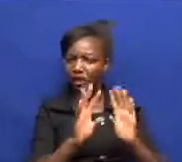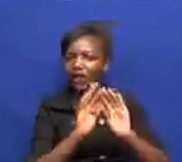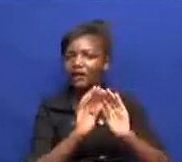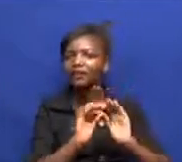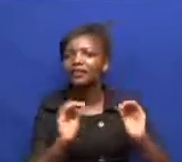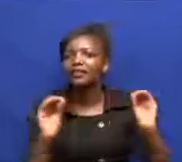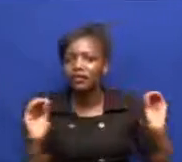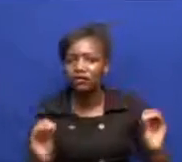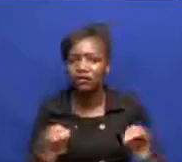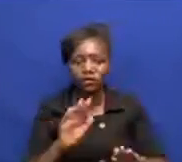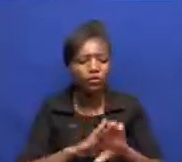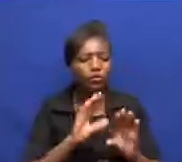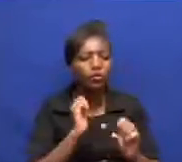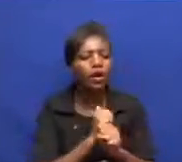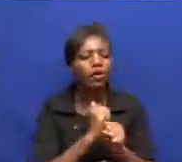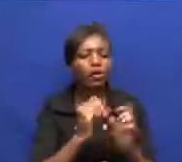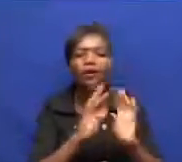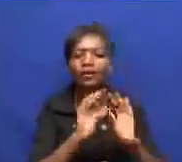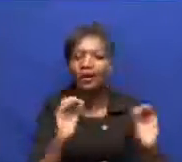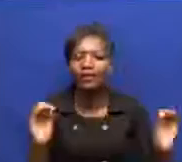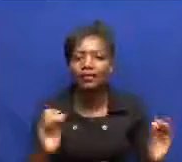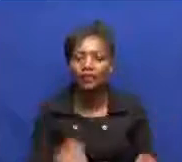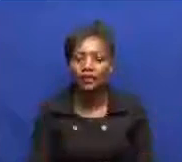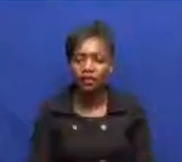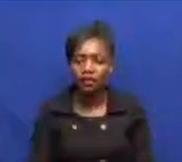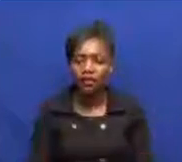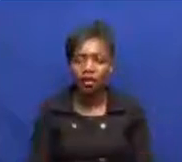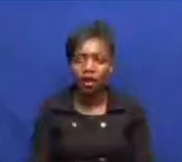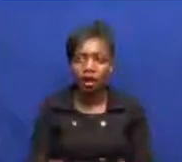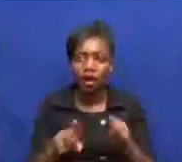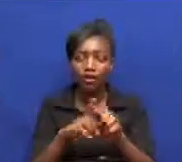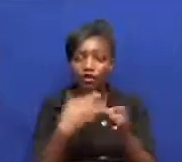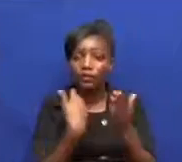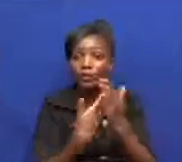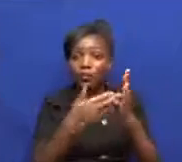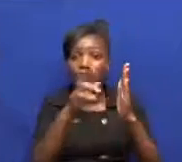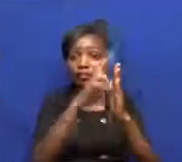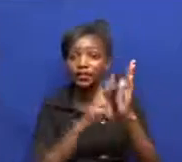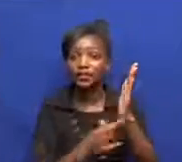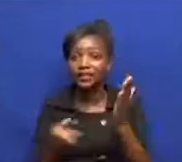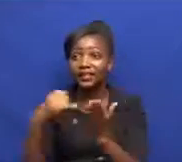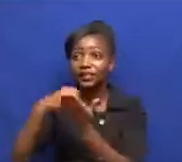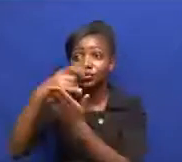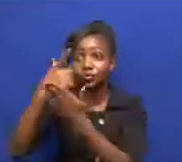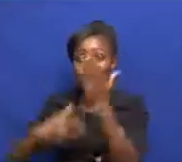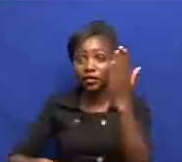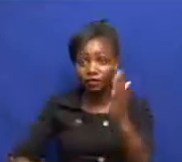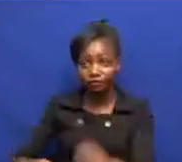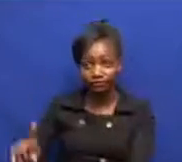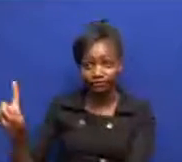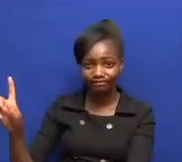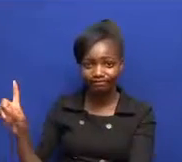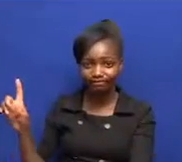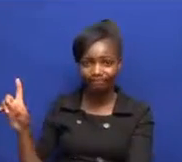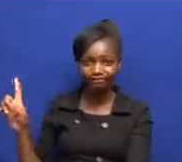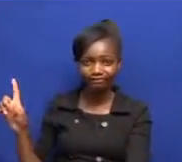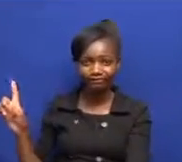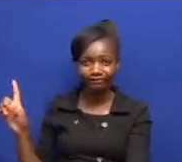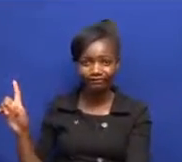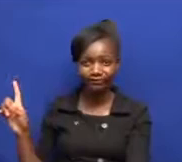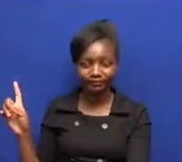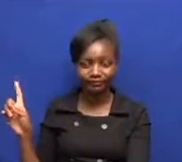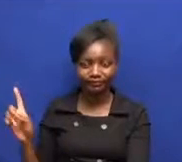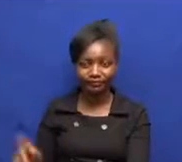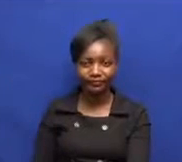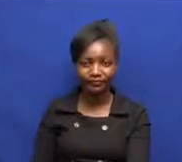previous ministers in that ministry. Under the proposed regulations, all tea produced in Kenya for the export market